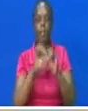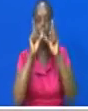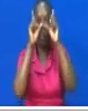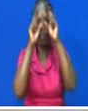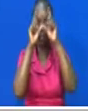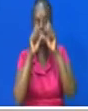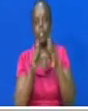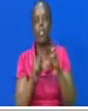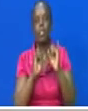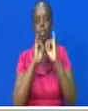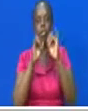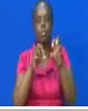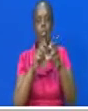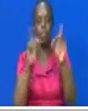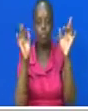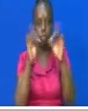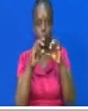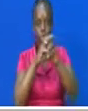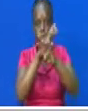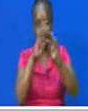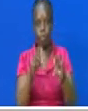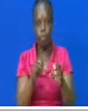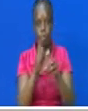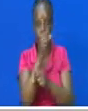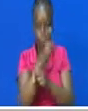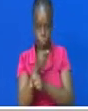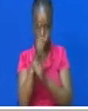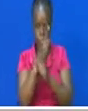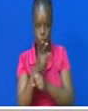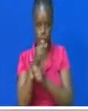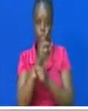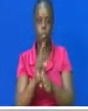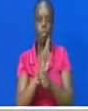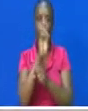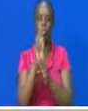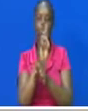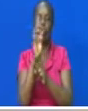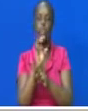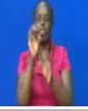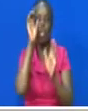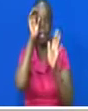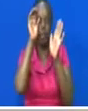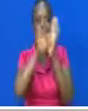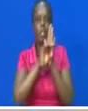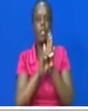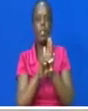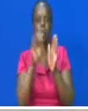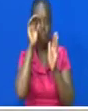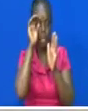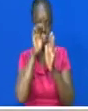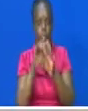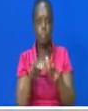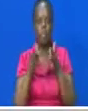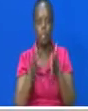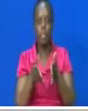information on film or video using cameras. The pictures may be still